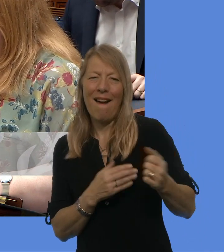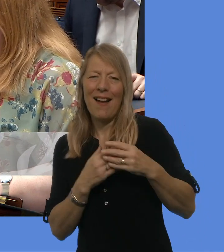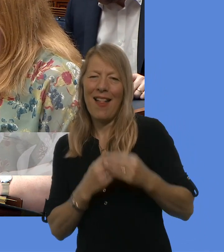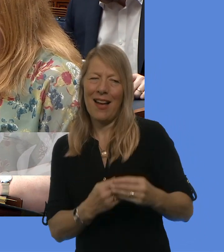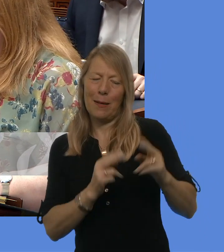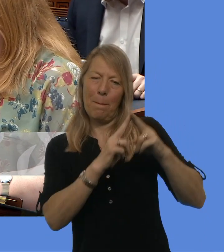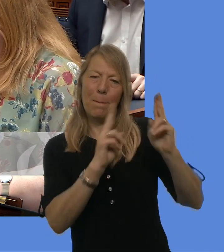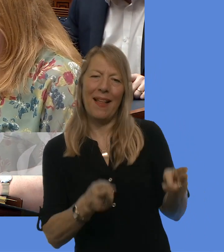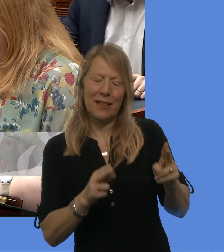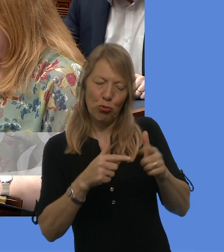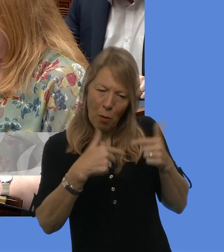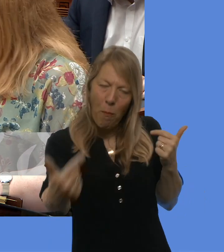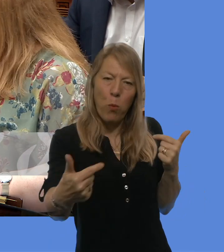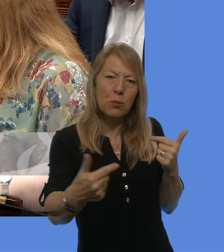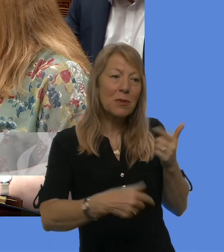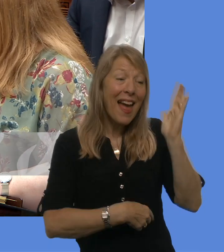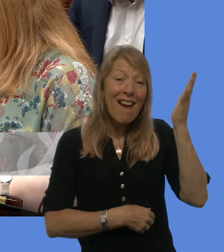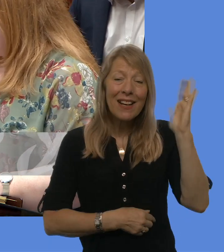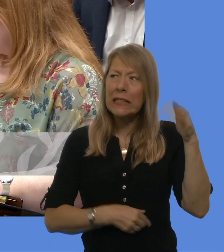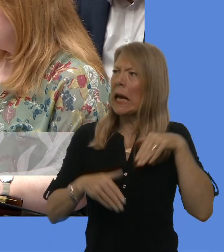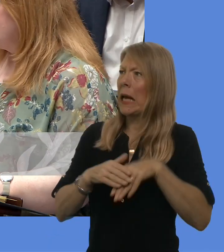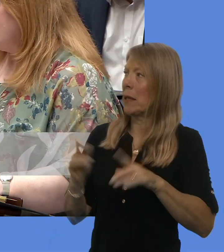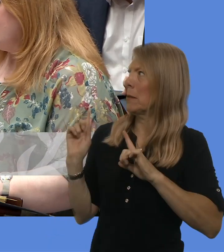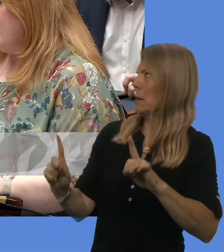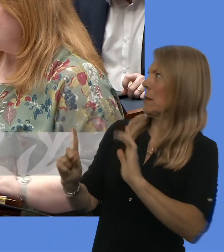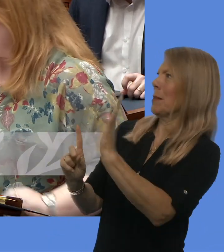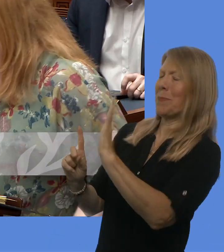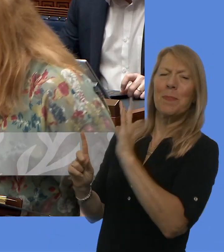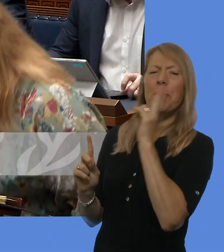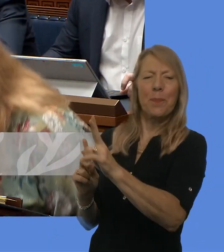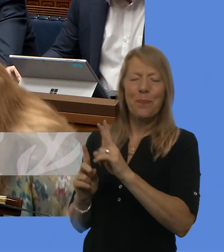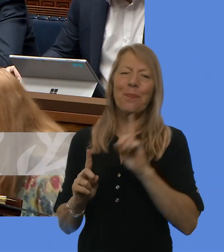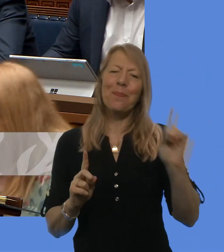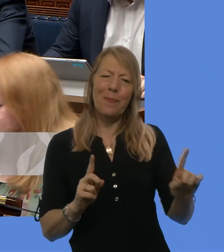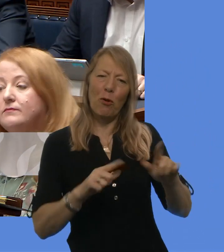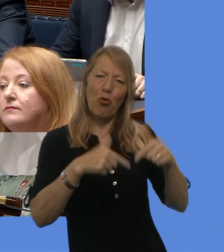centres, we will continue to do all in our power to work with partners to deliver the best possible